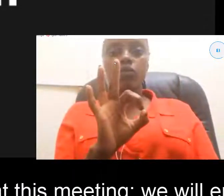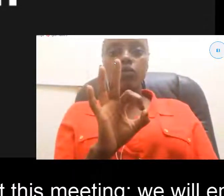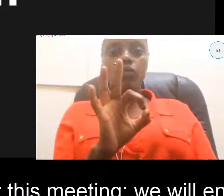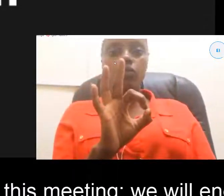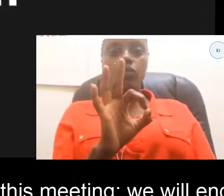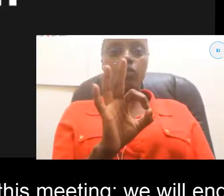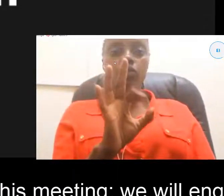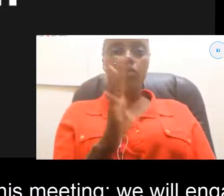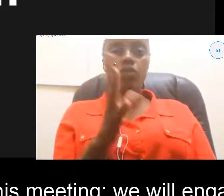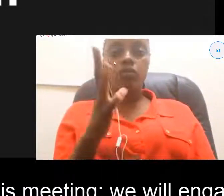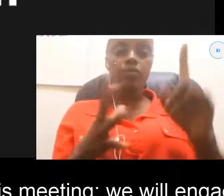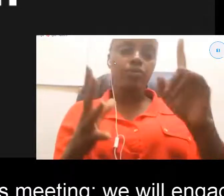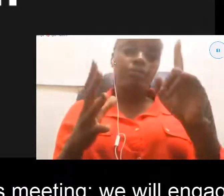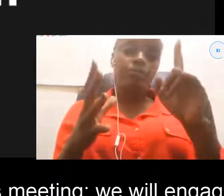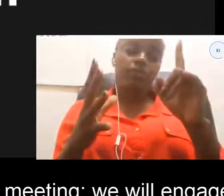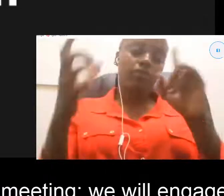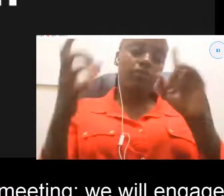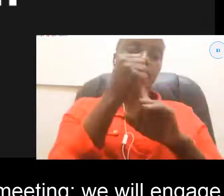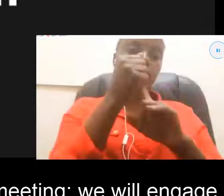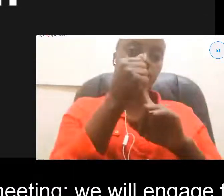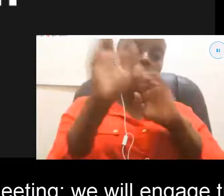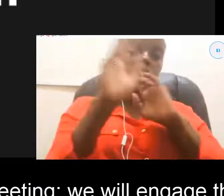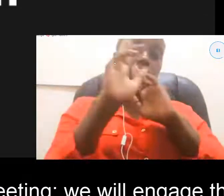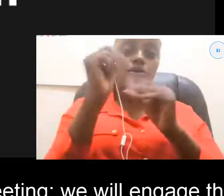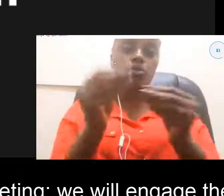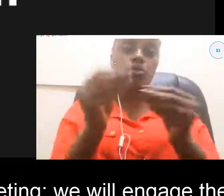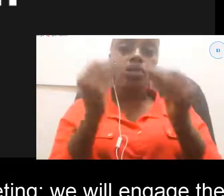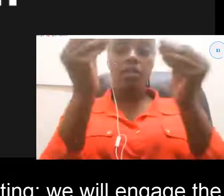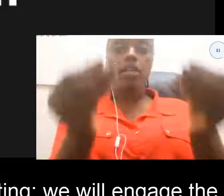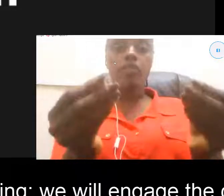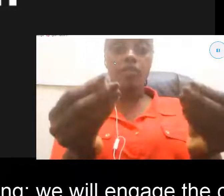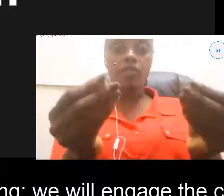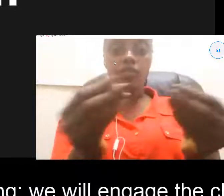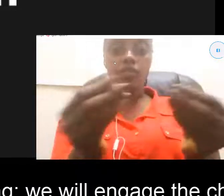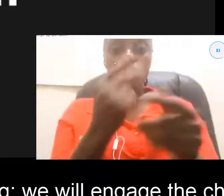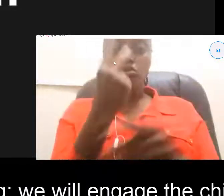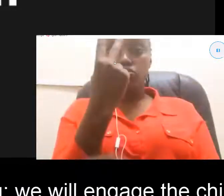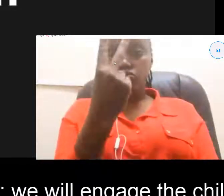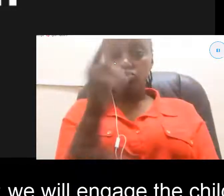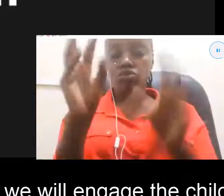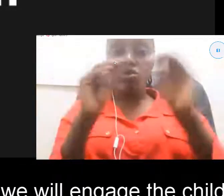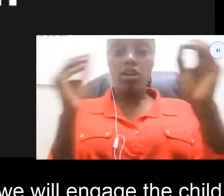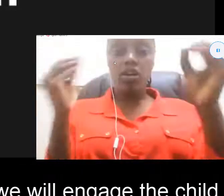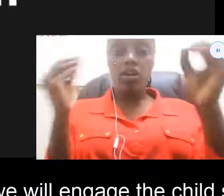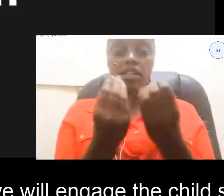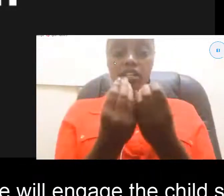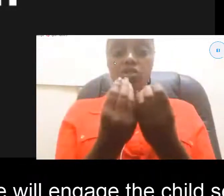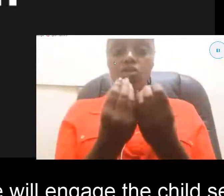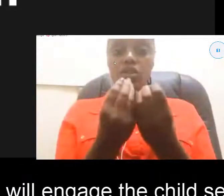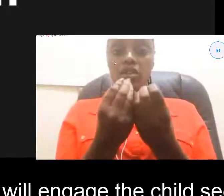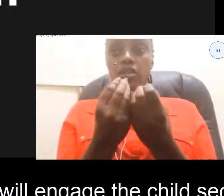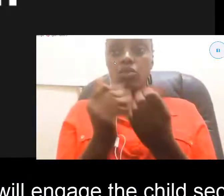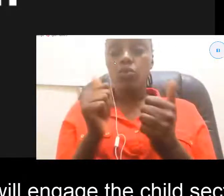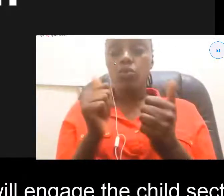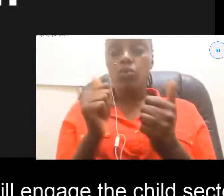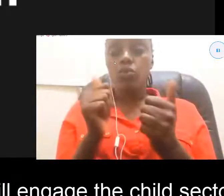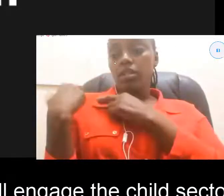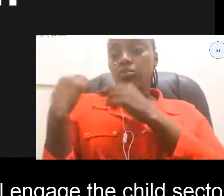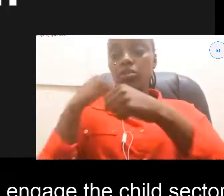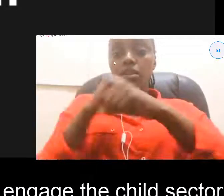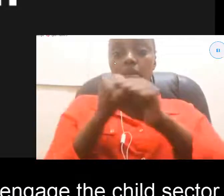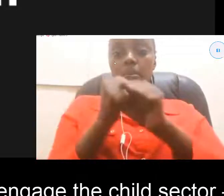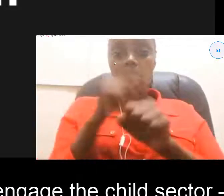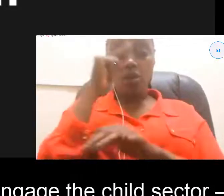alternative reports that you have submitted to the two treaty bodies. In that area also,